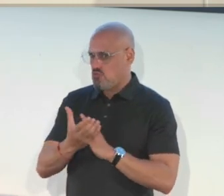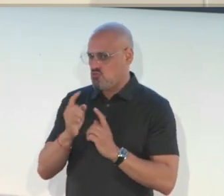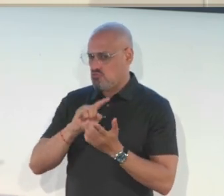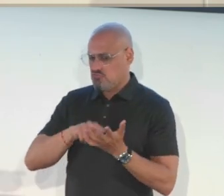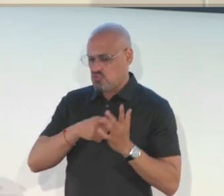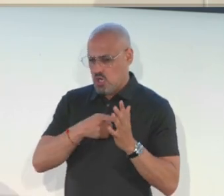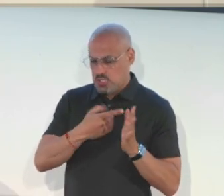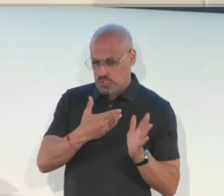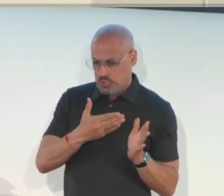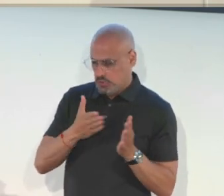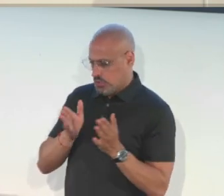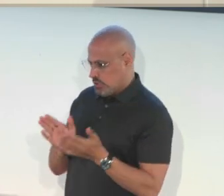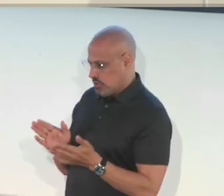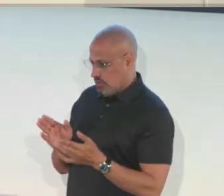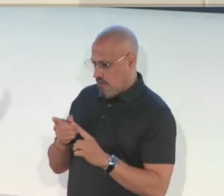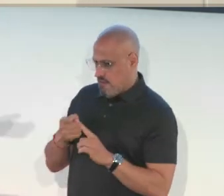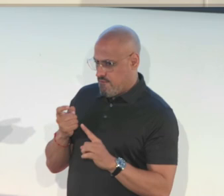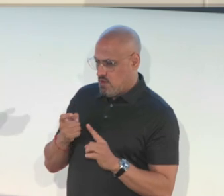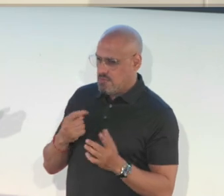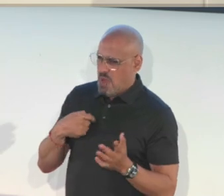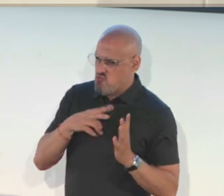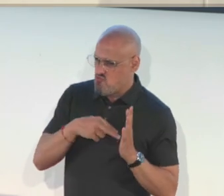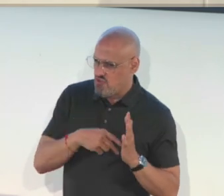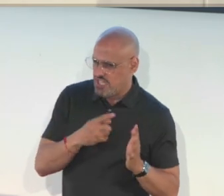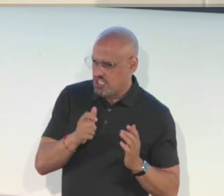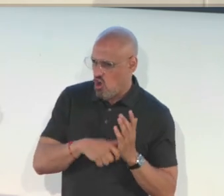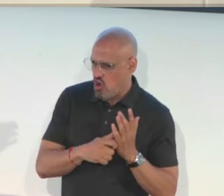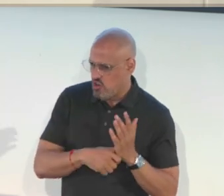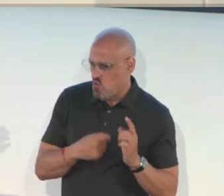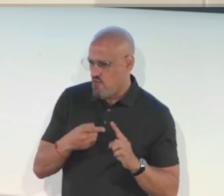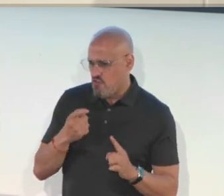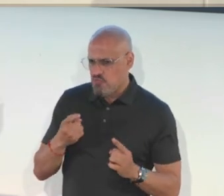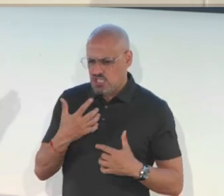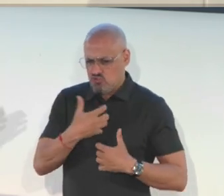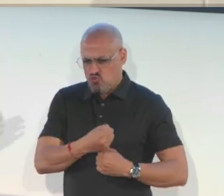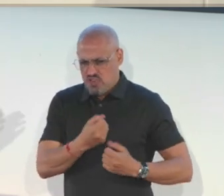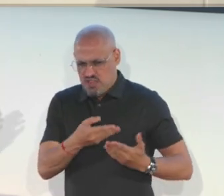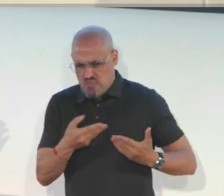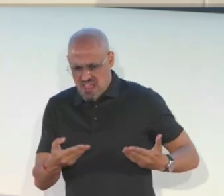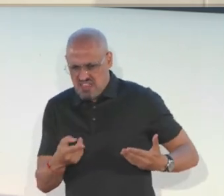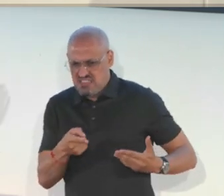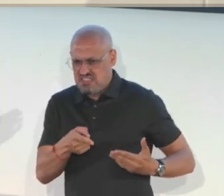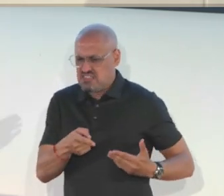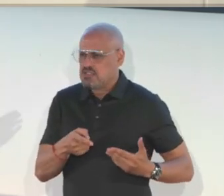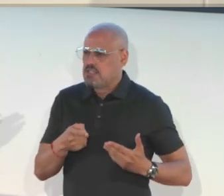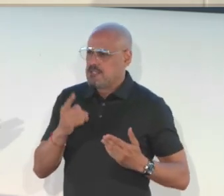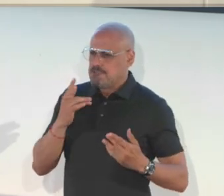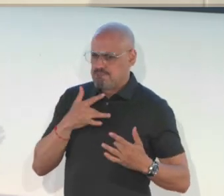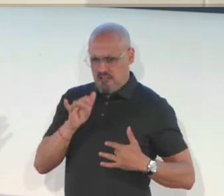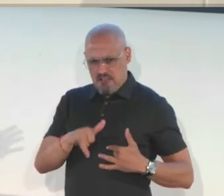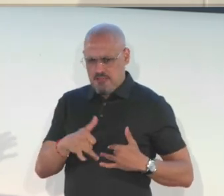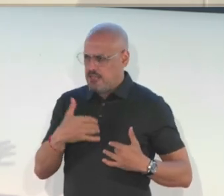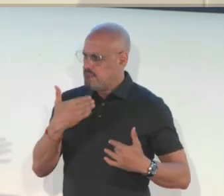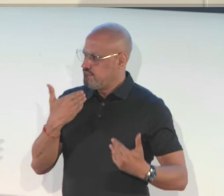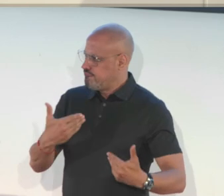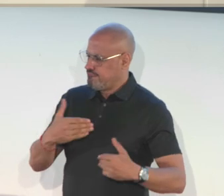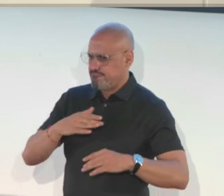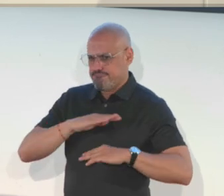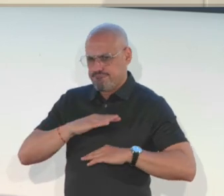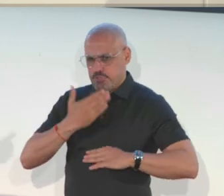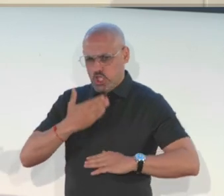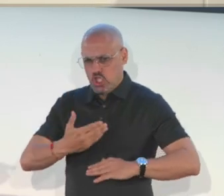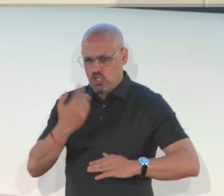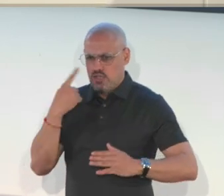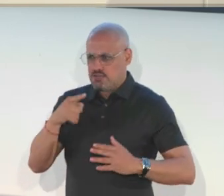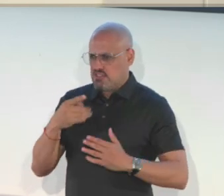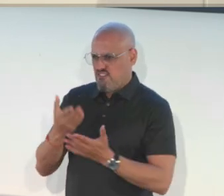to shift from, I'm going to read this article from a trusted source and consider that to be the extent of my probing into